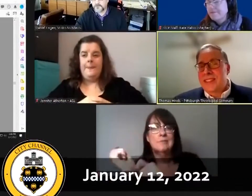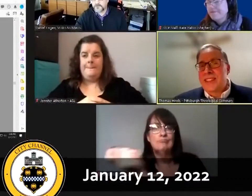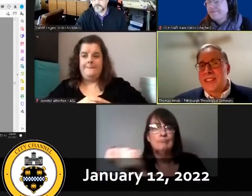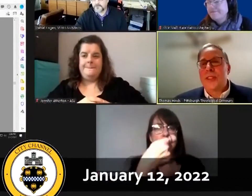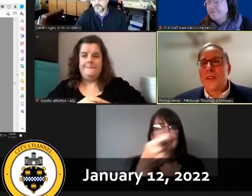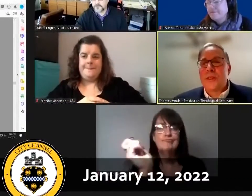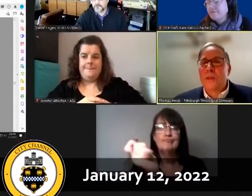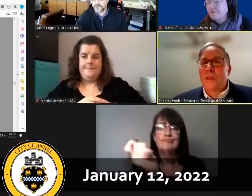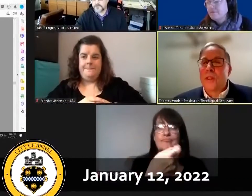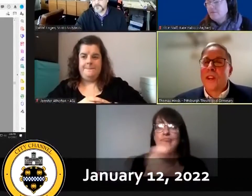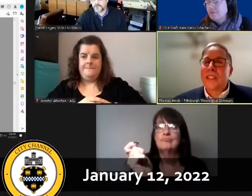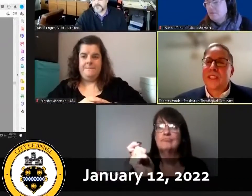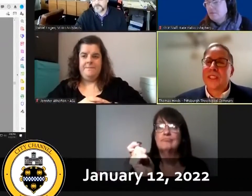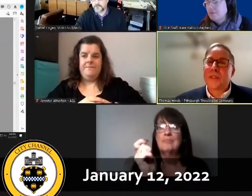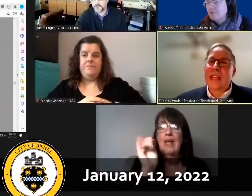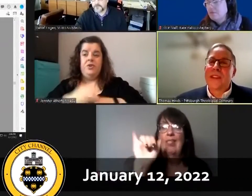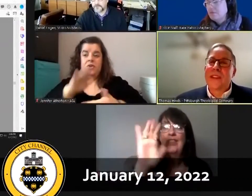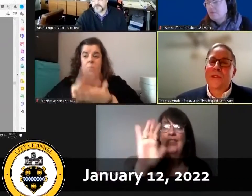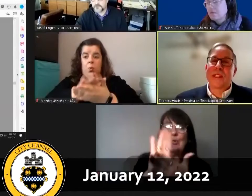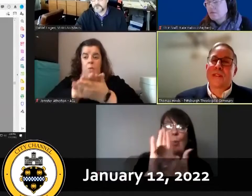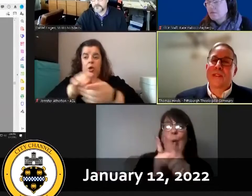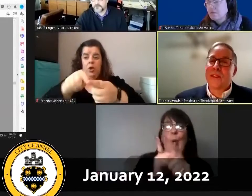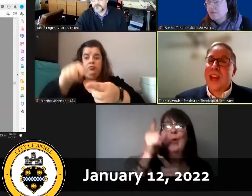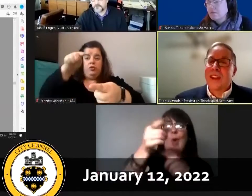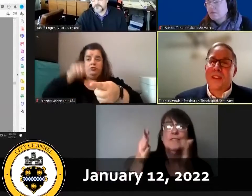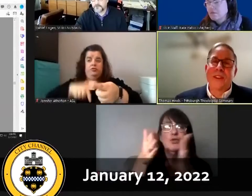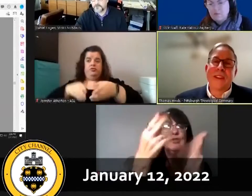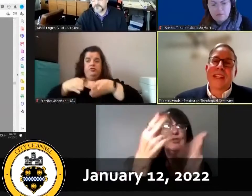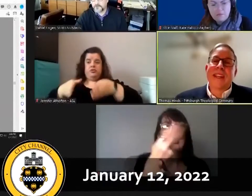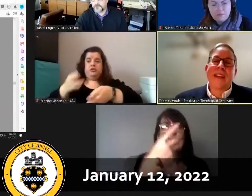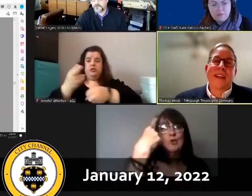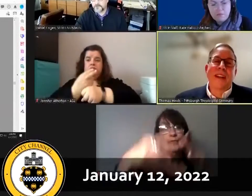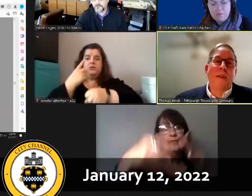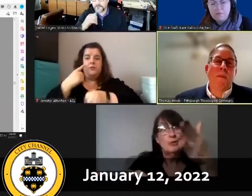The charter school across the street uses it for soccer.